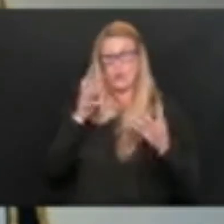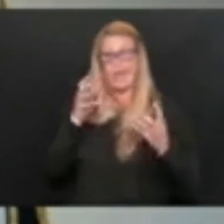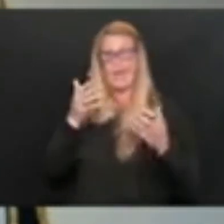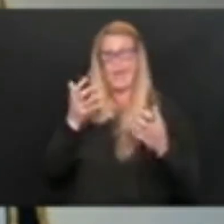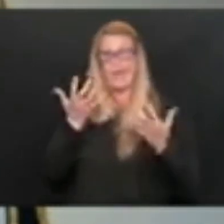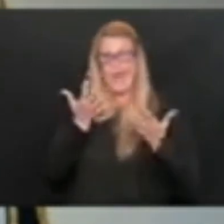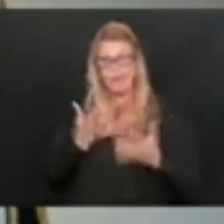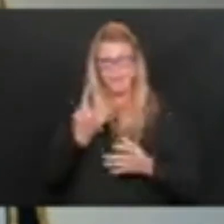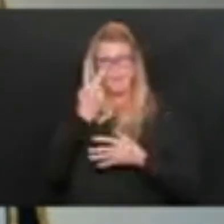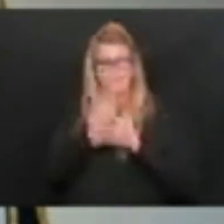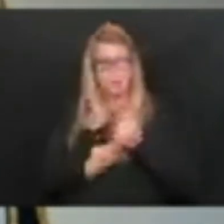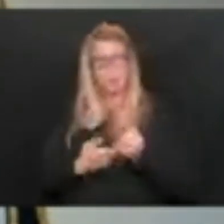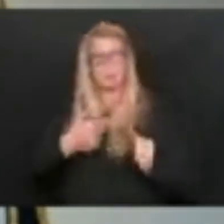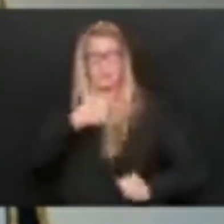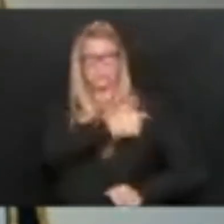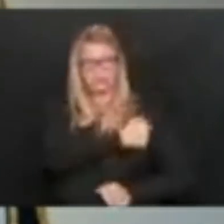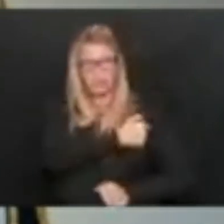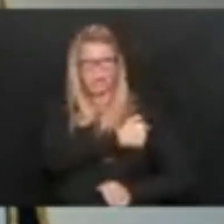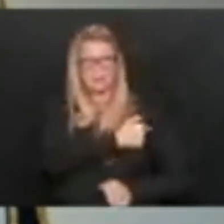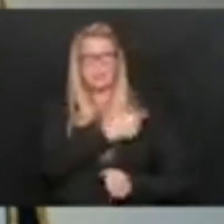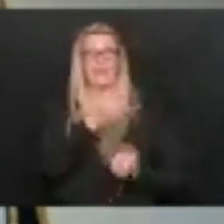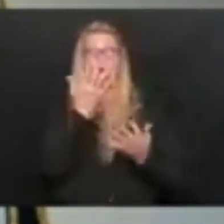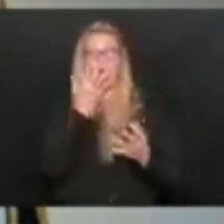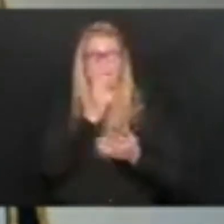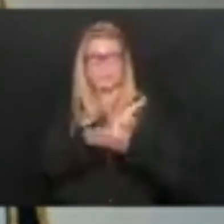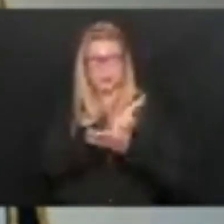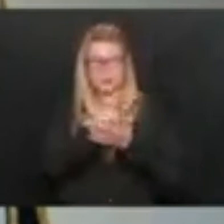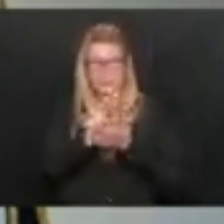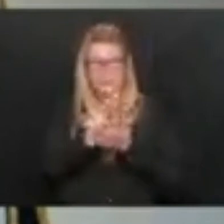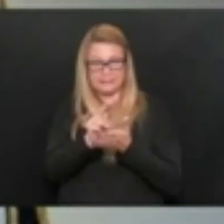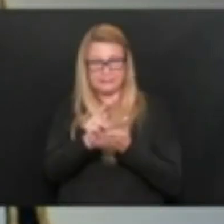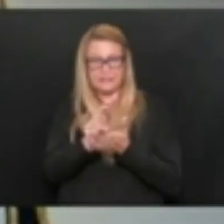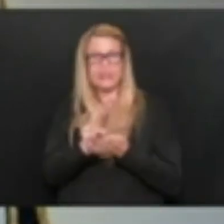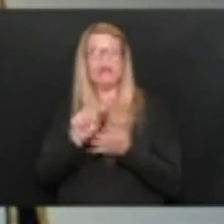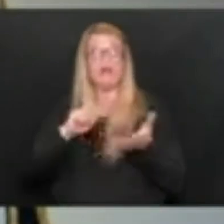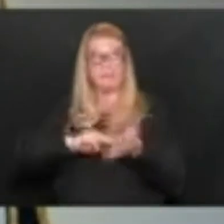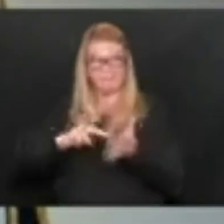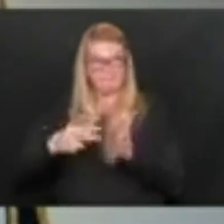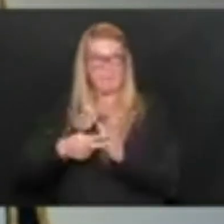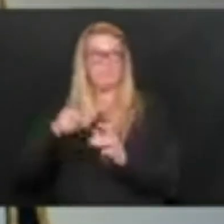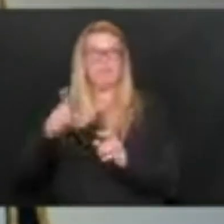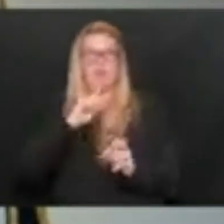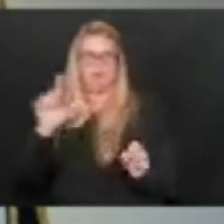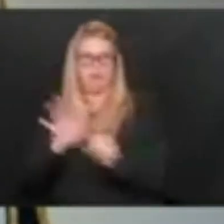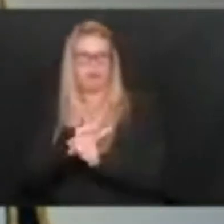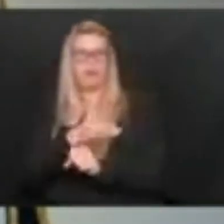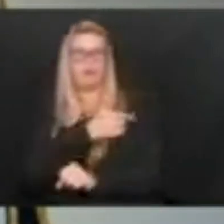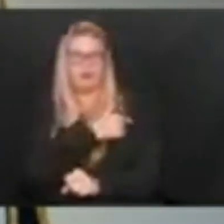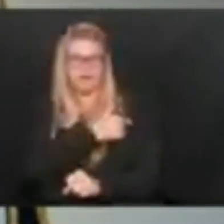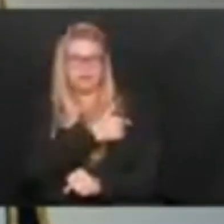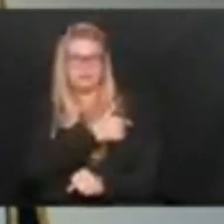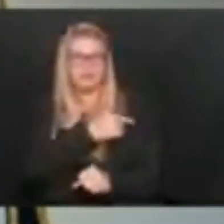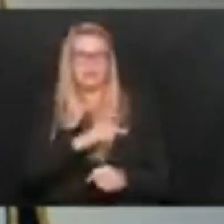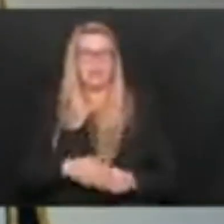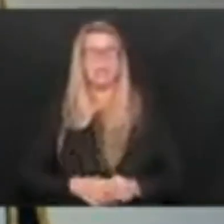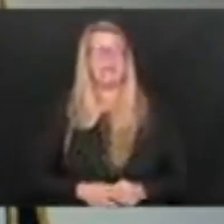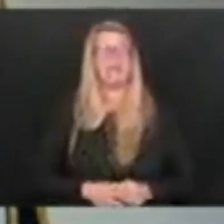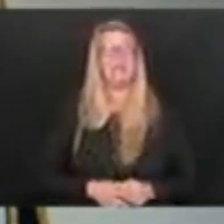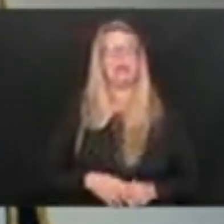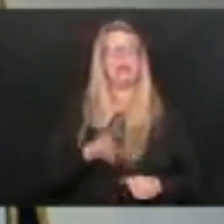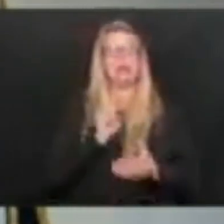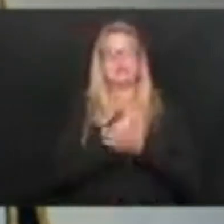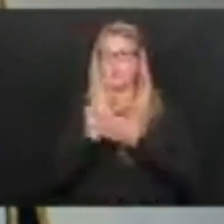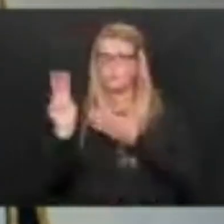weeks following receipt of the second dose in a 2-dose series, or more than 2 weeks